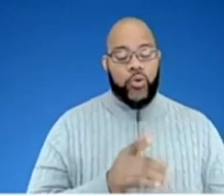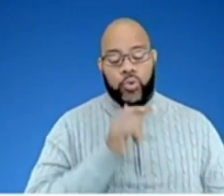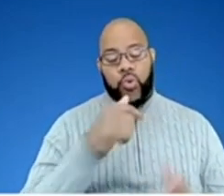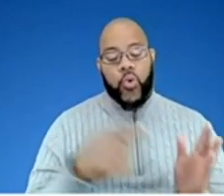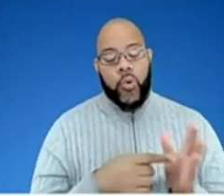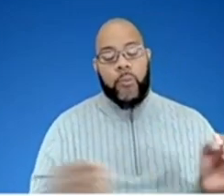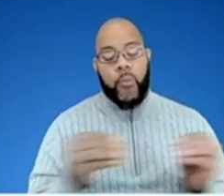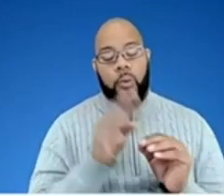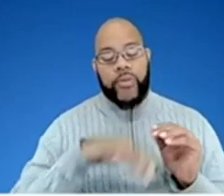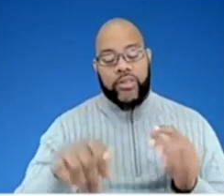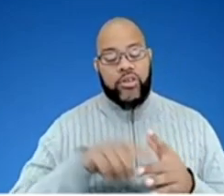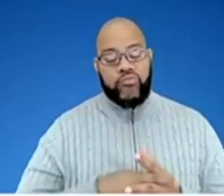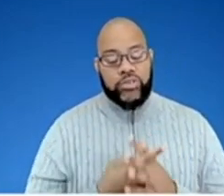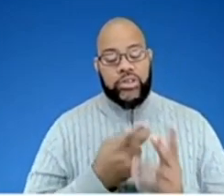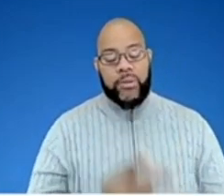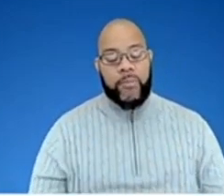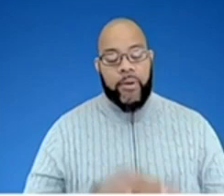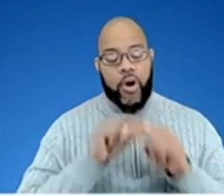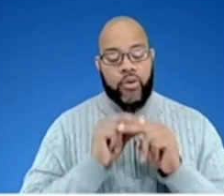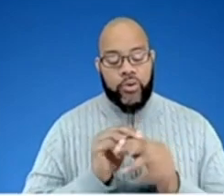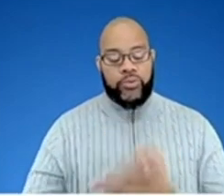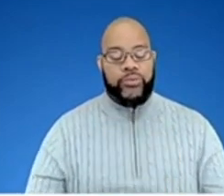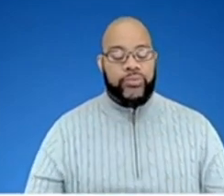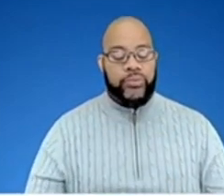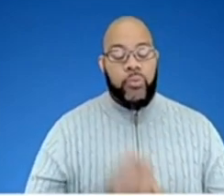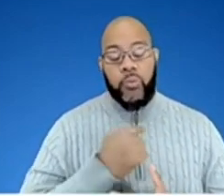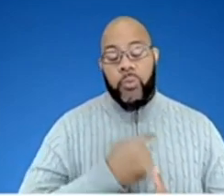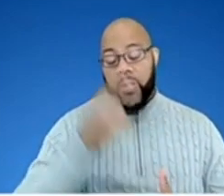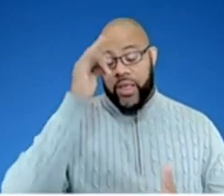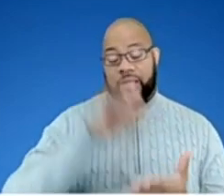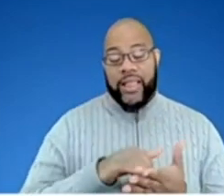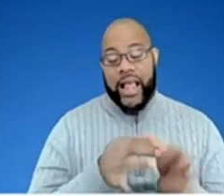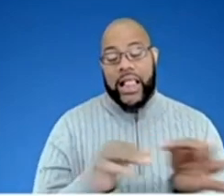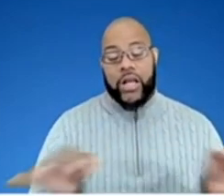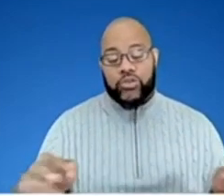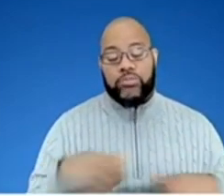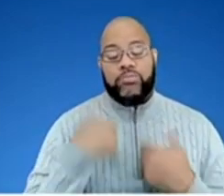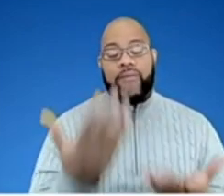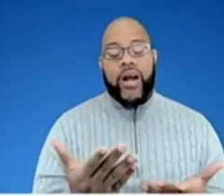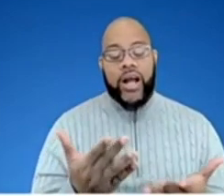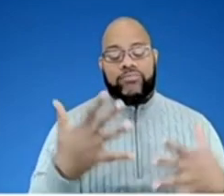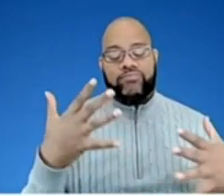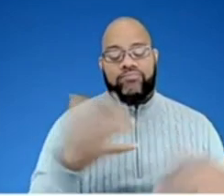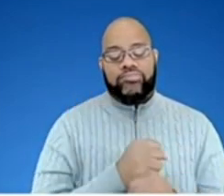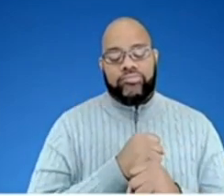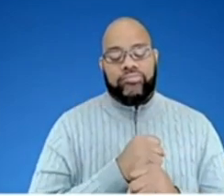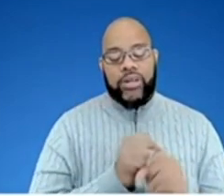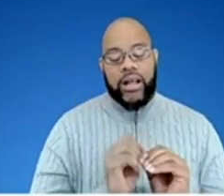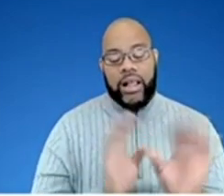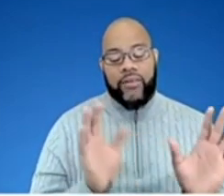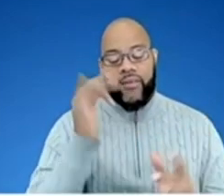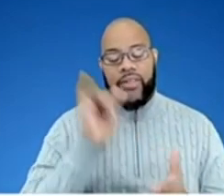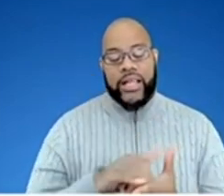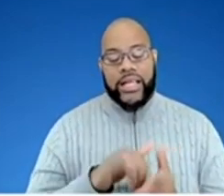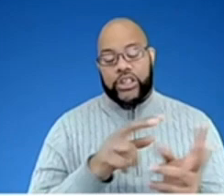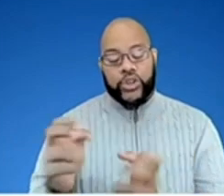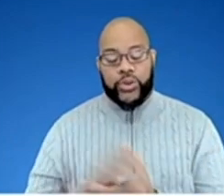more than they originally borrowed. We think this language provides conciseness and clarity for this